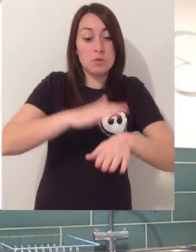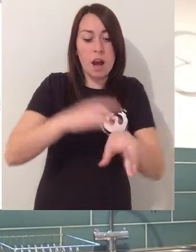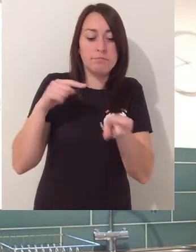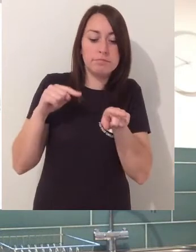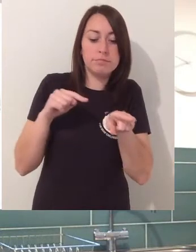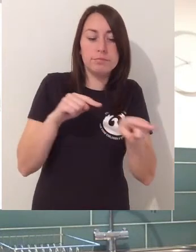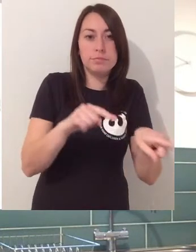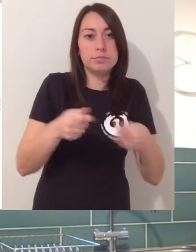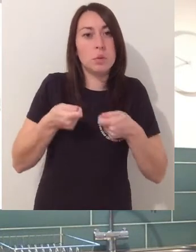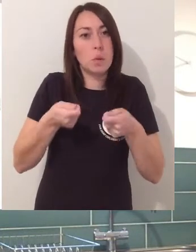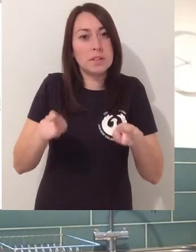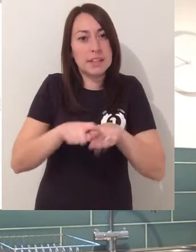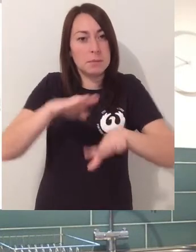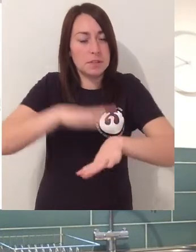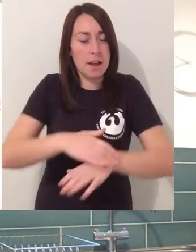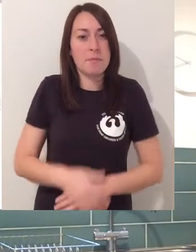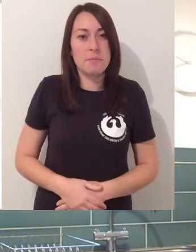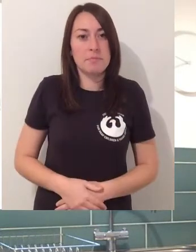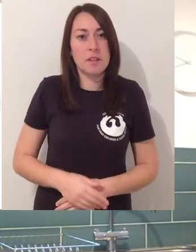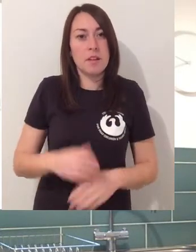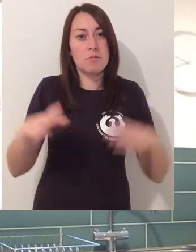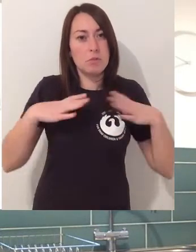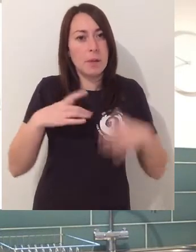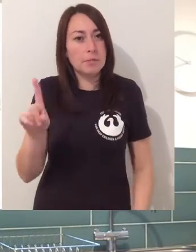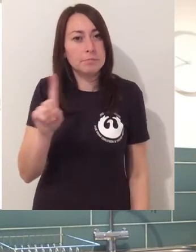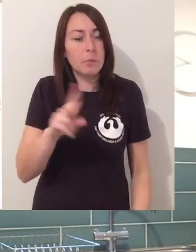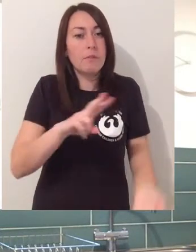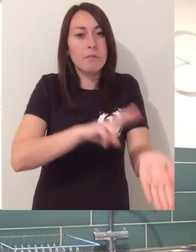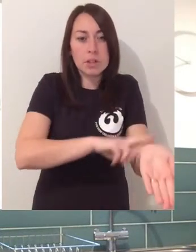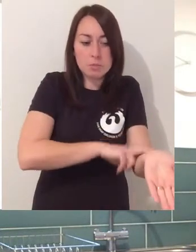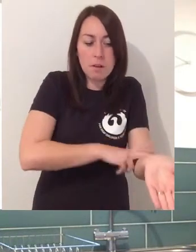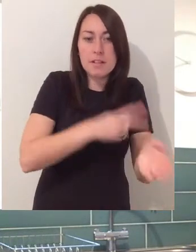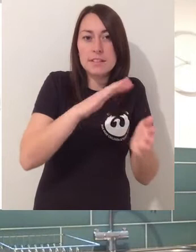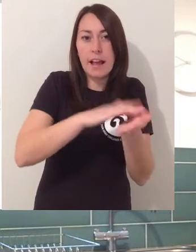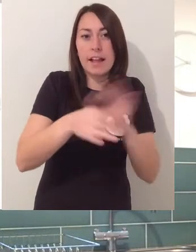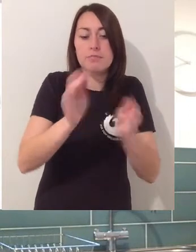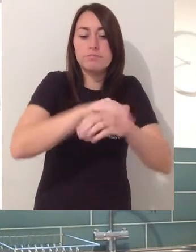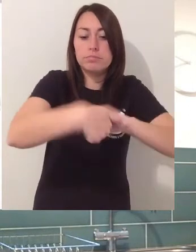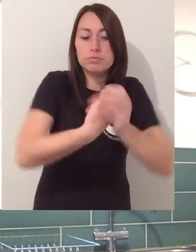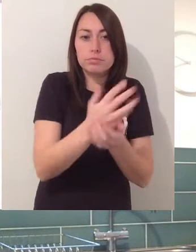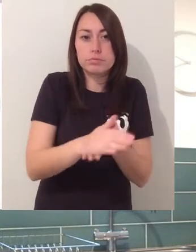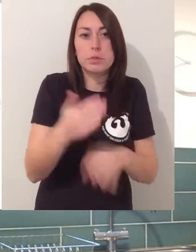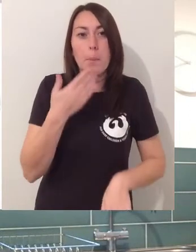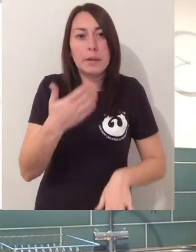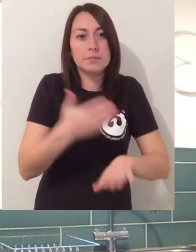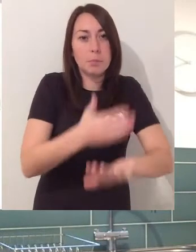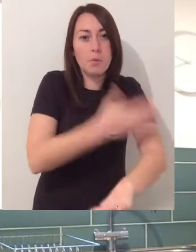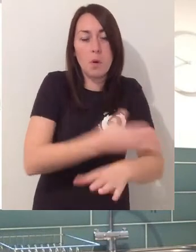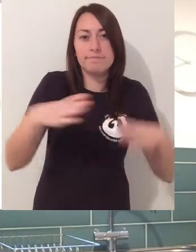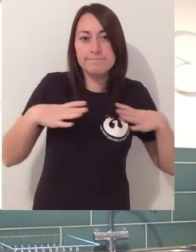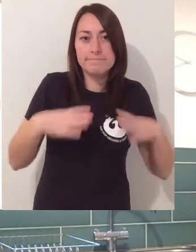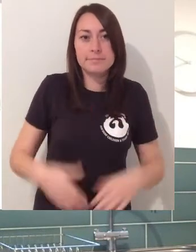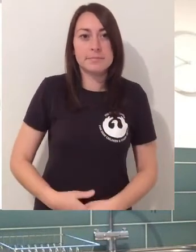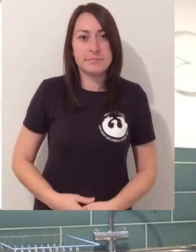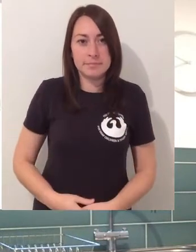so you can cook along with me. The only thing I have prepared is washing all the vegetables and washing my hands, so please do that beforehand. First